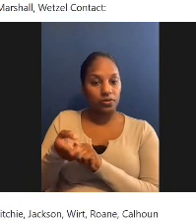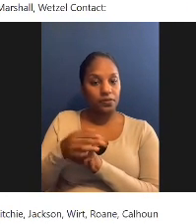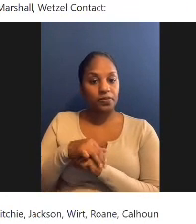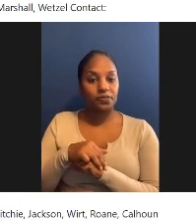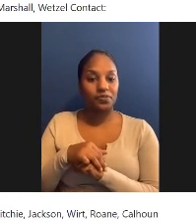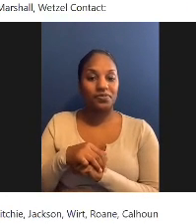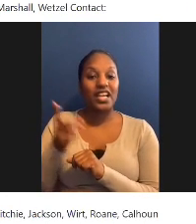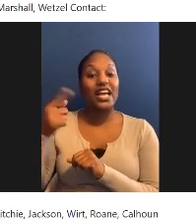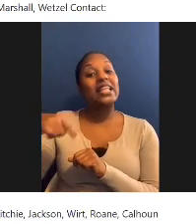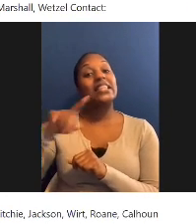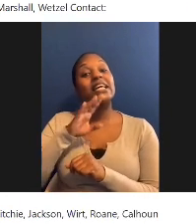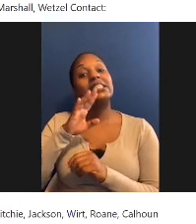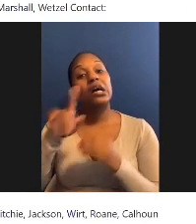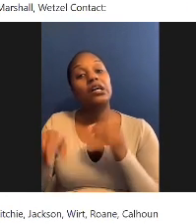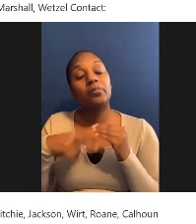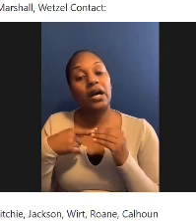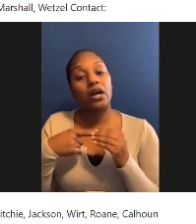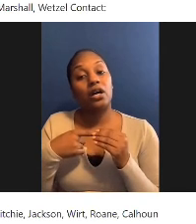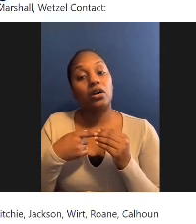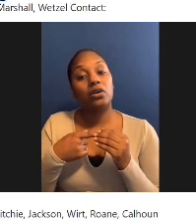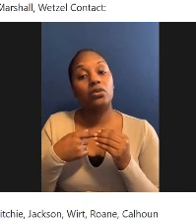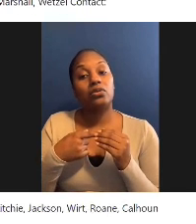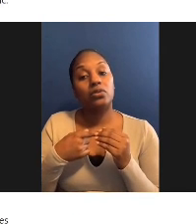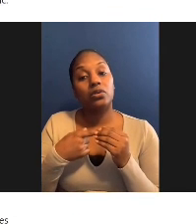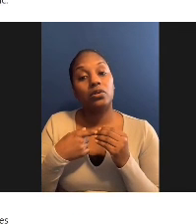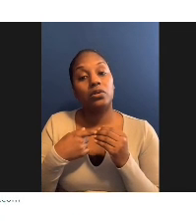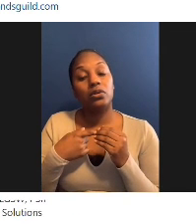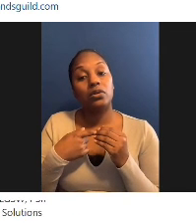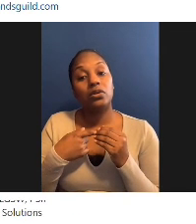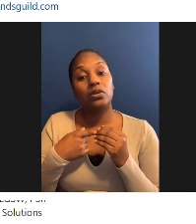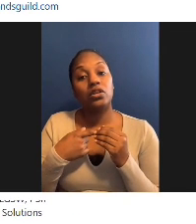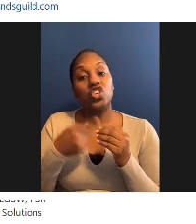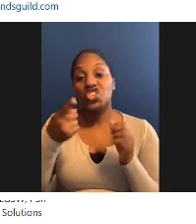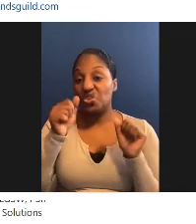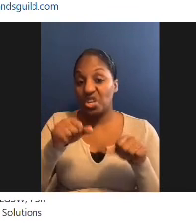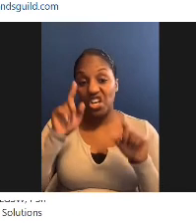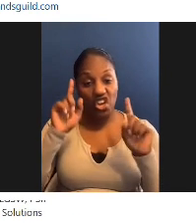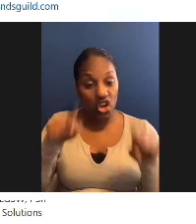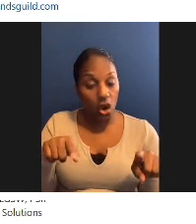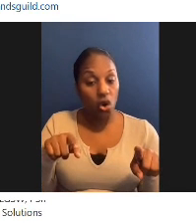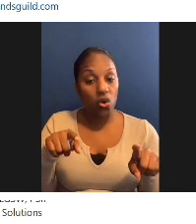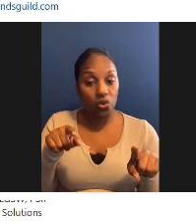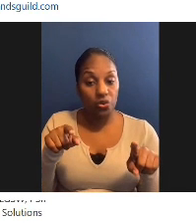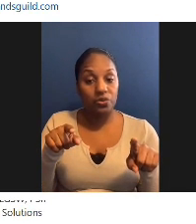They talk about this. You can go to these